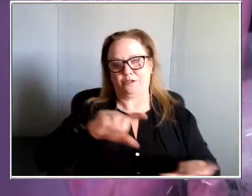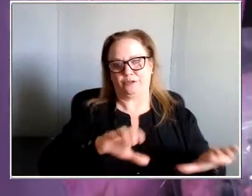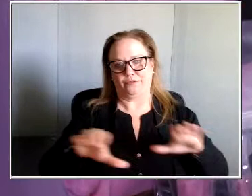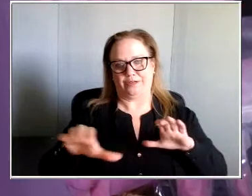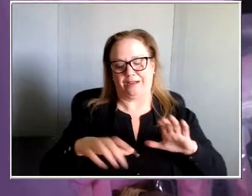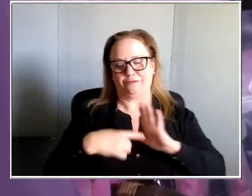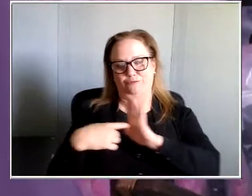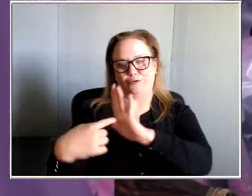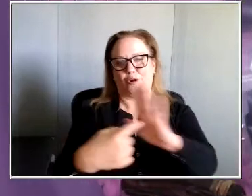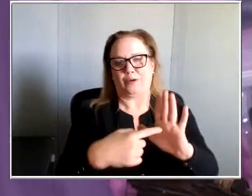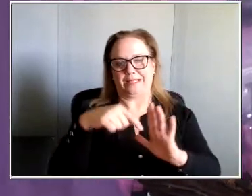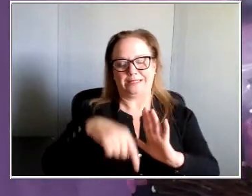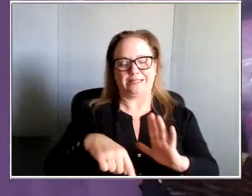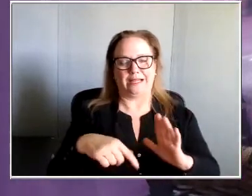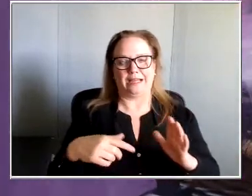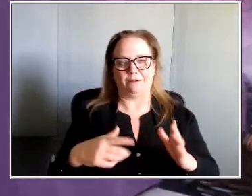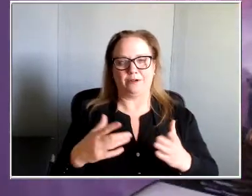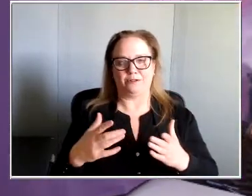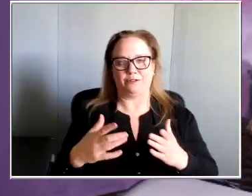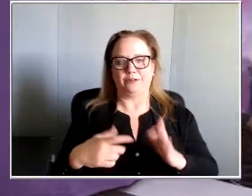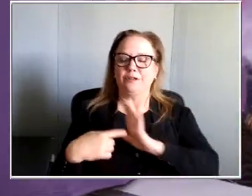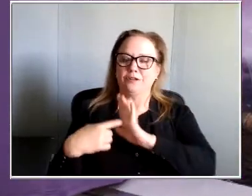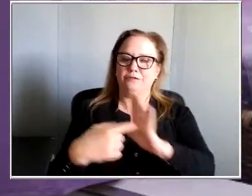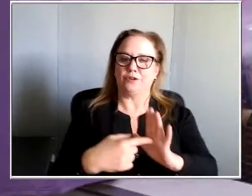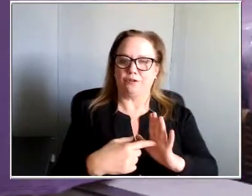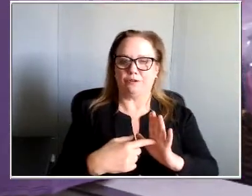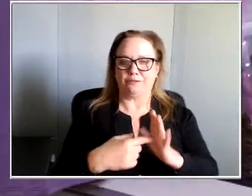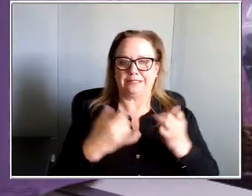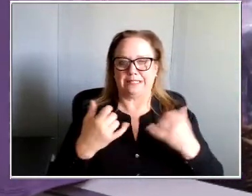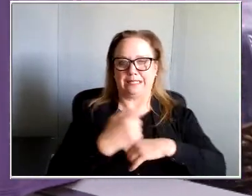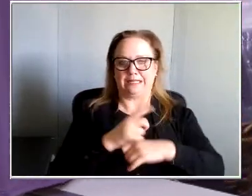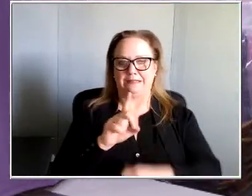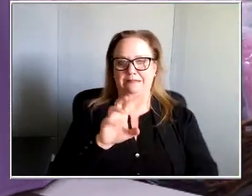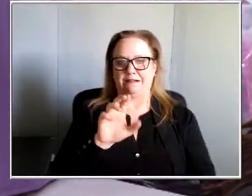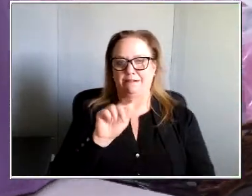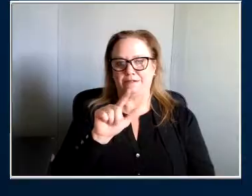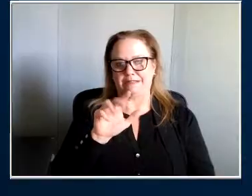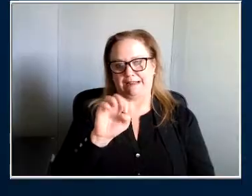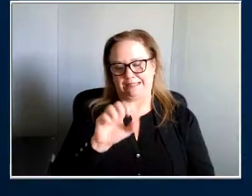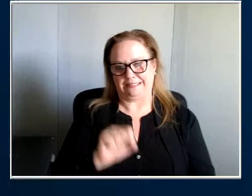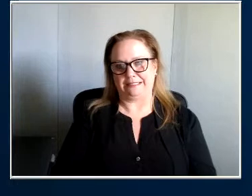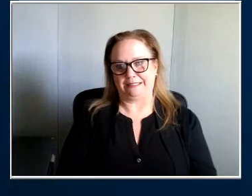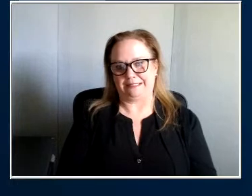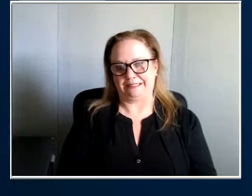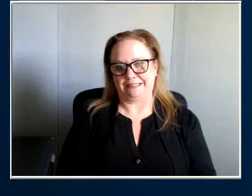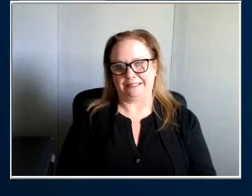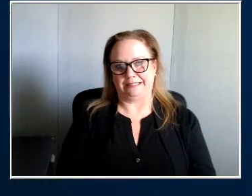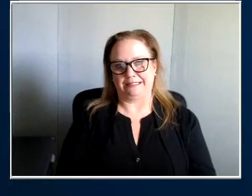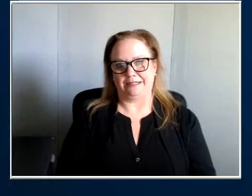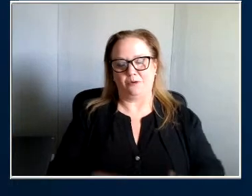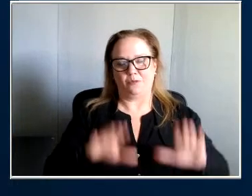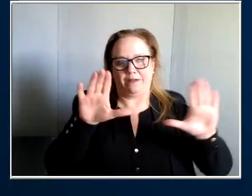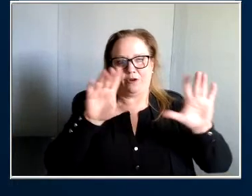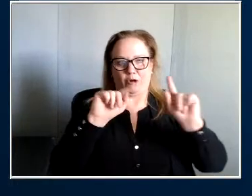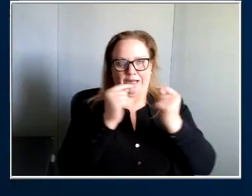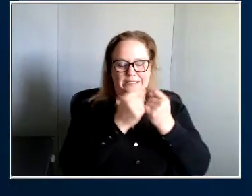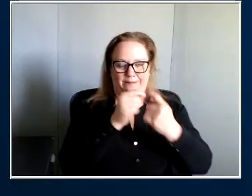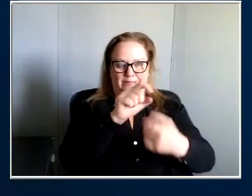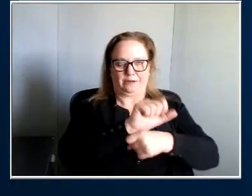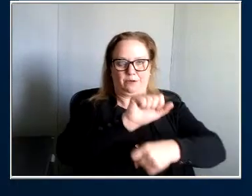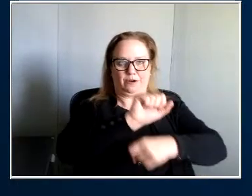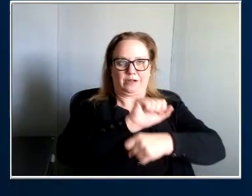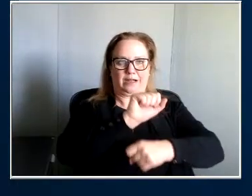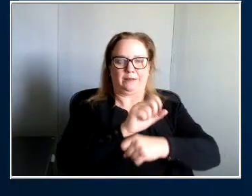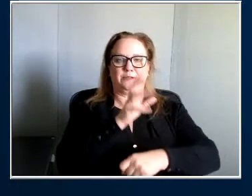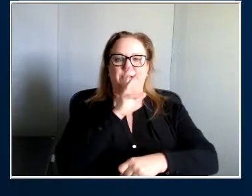and what you brought to the forefront today, Dr. Seitz. Well, we have a great team that does that work. You know, I'm just kind of the talking